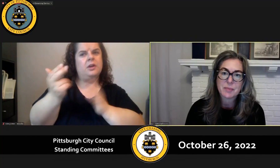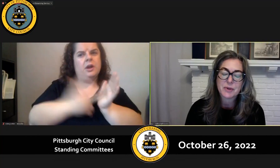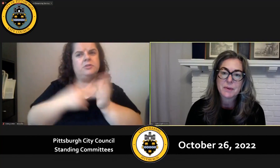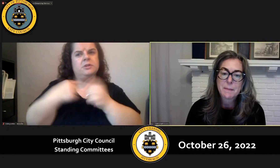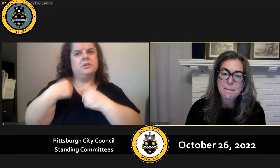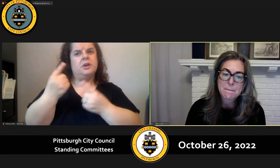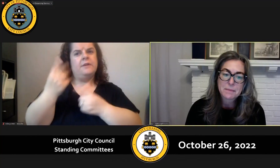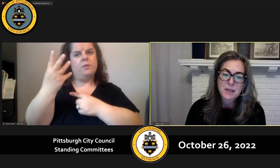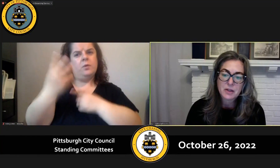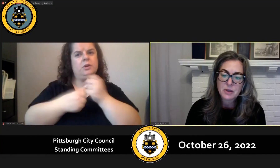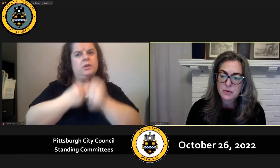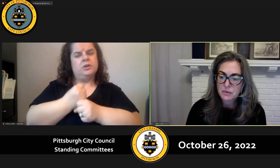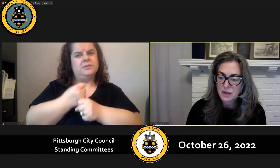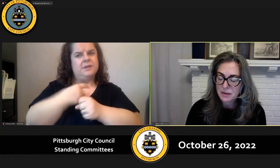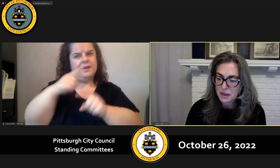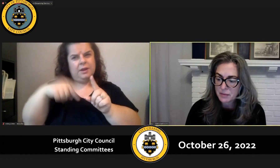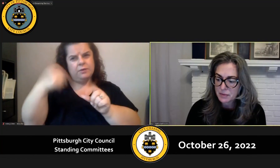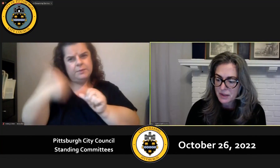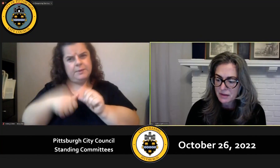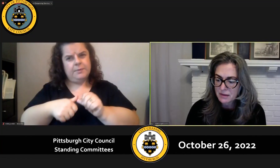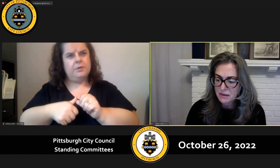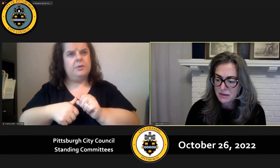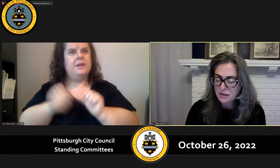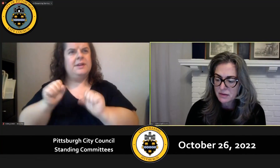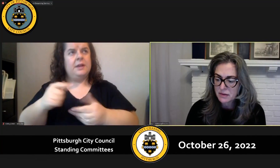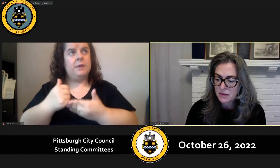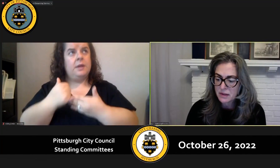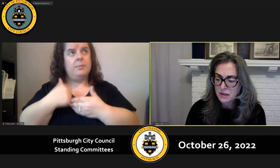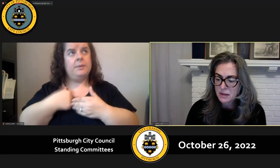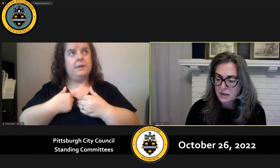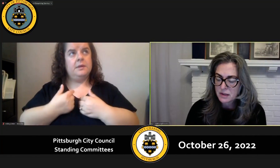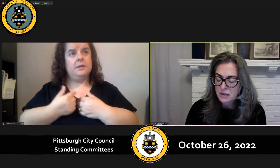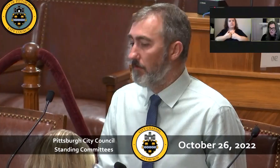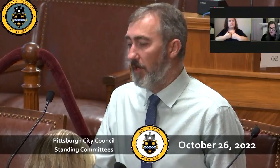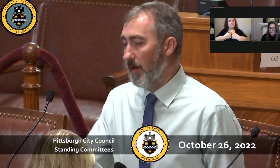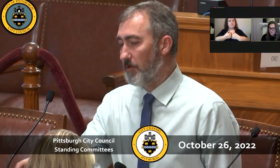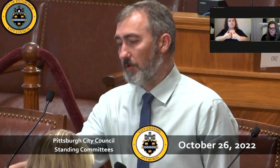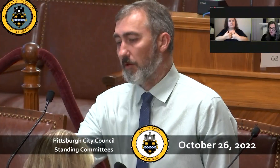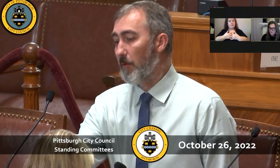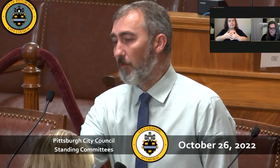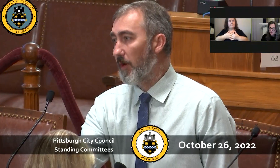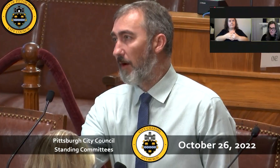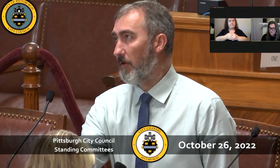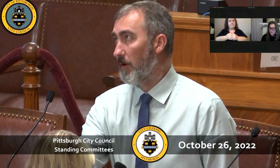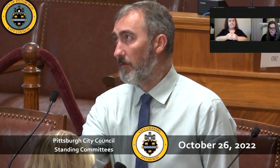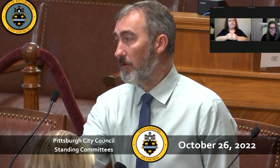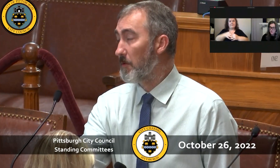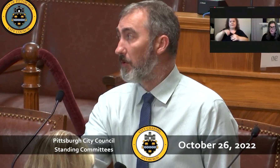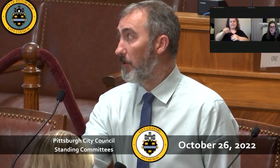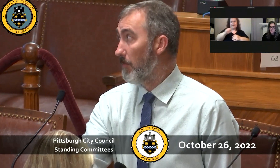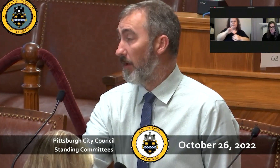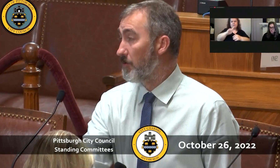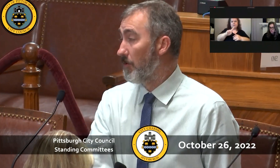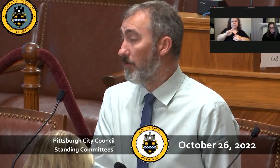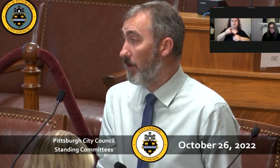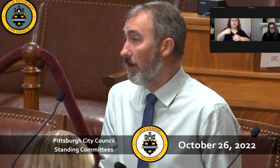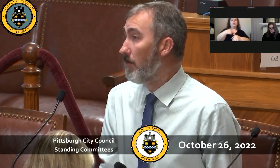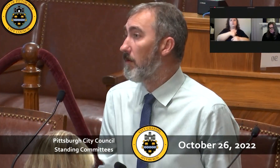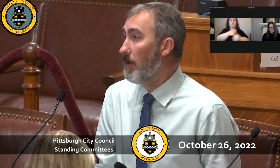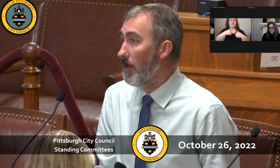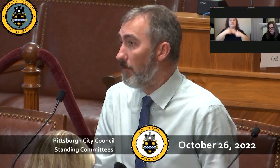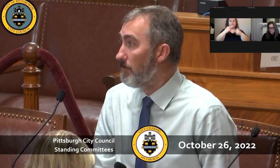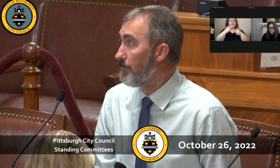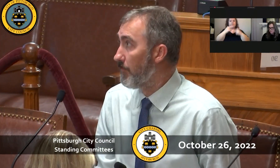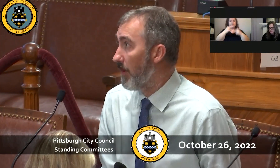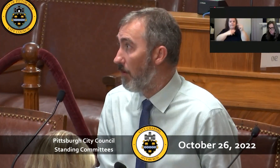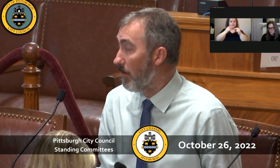can't remember can you um help me with that uh yeah absolutely i mean we have a there's a building manager there